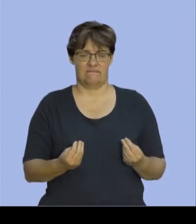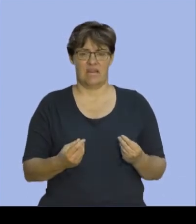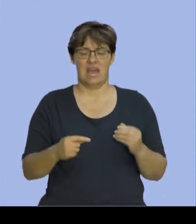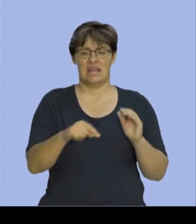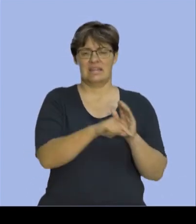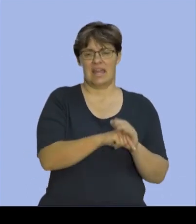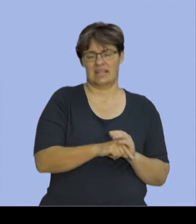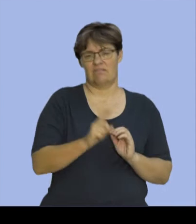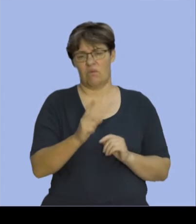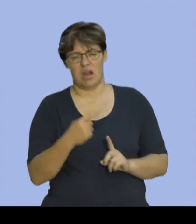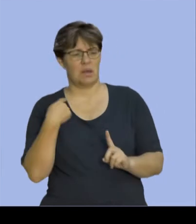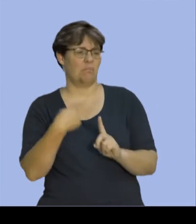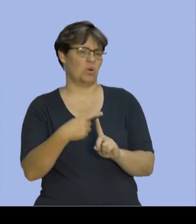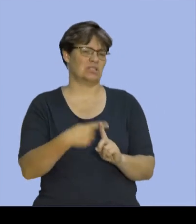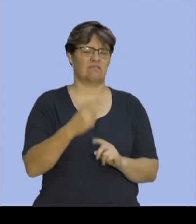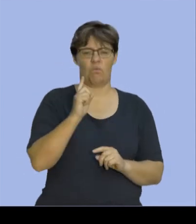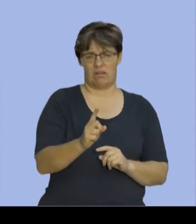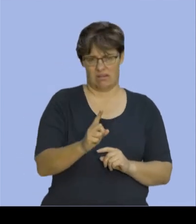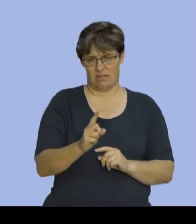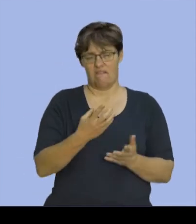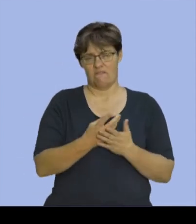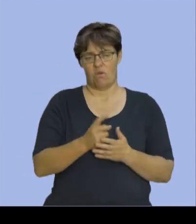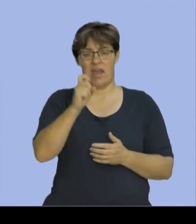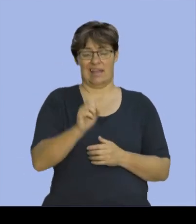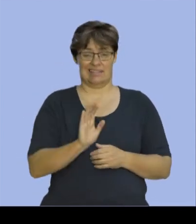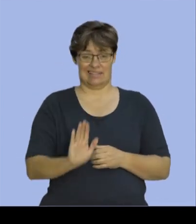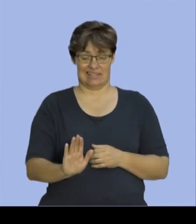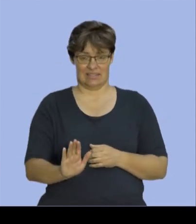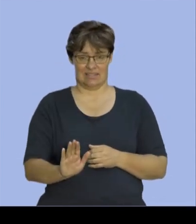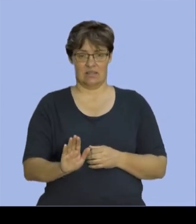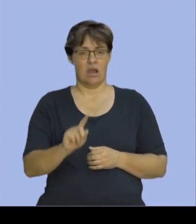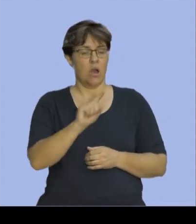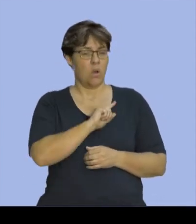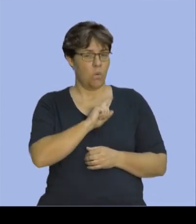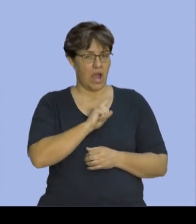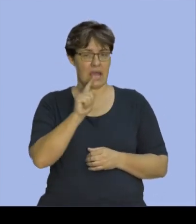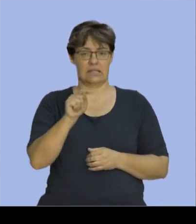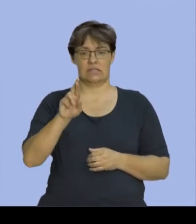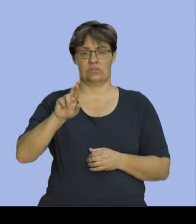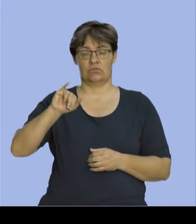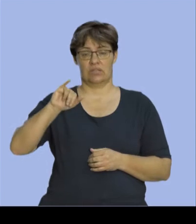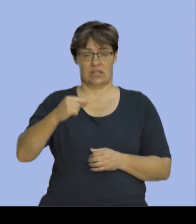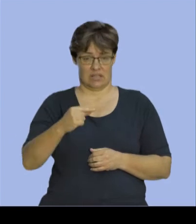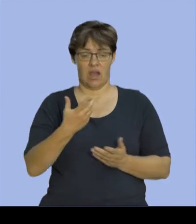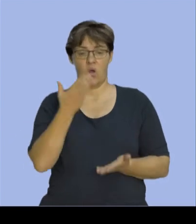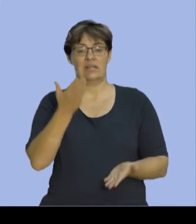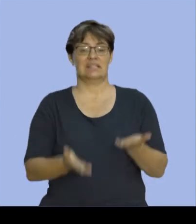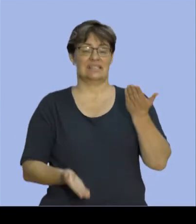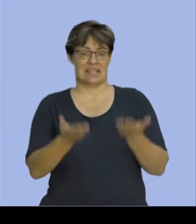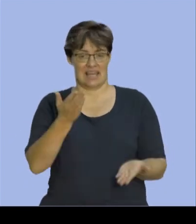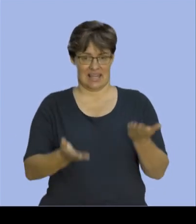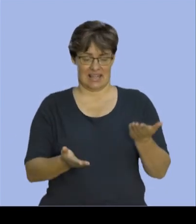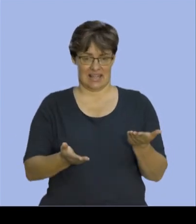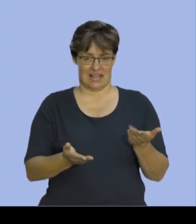-1, +1, and all of that in terms of the x-axis. But now, because it's trigonometry, our scale will be